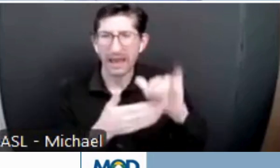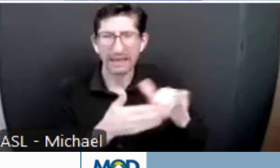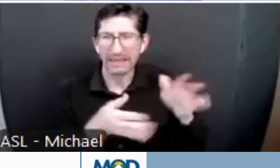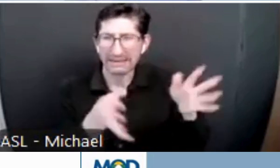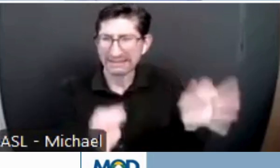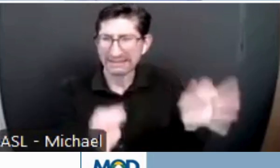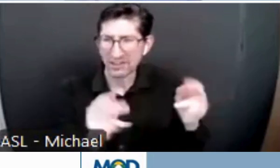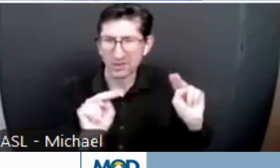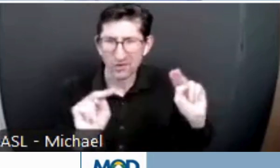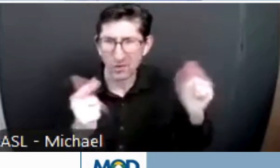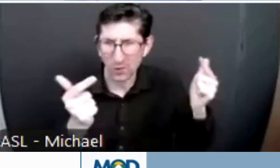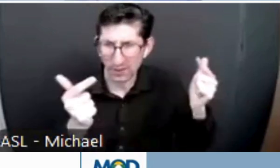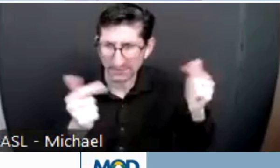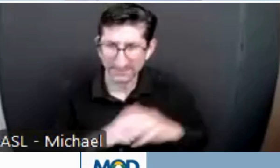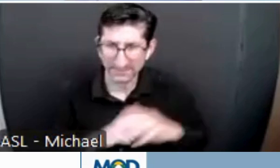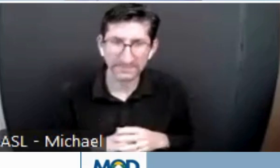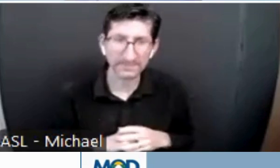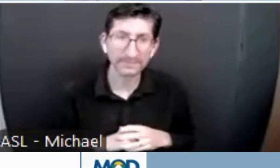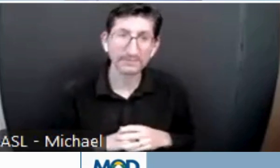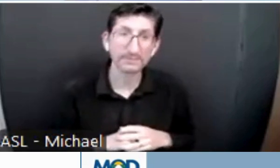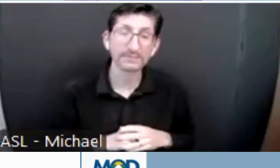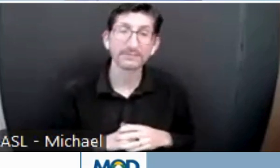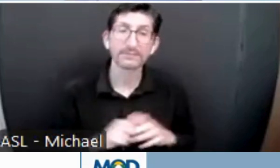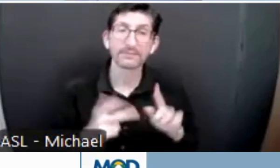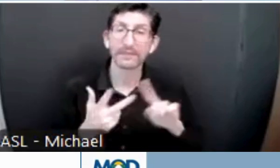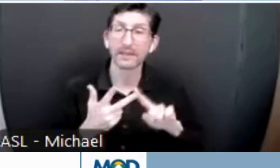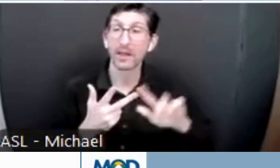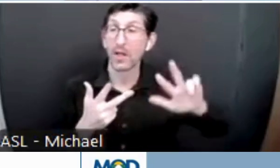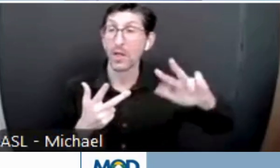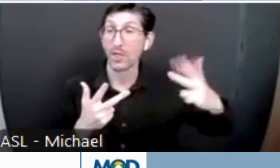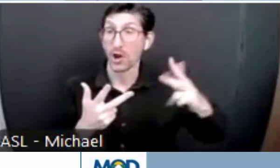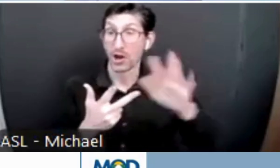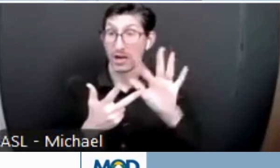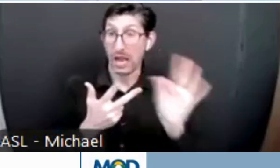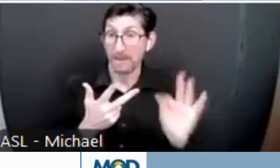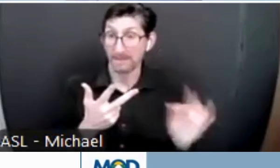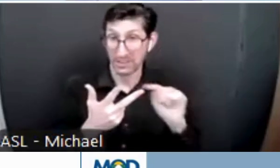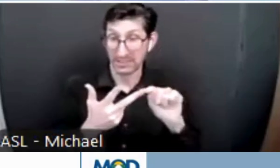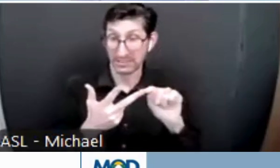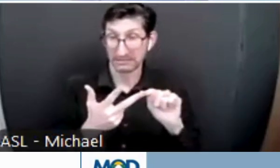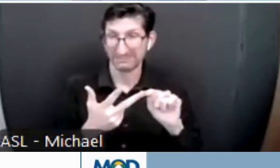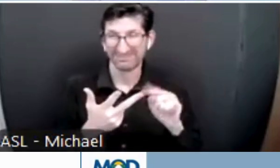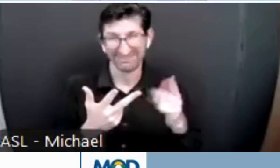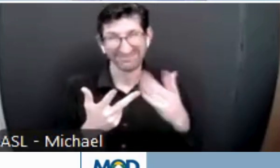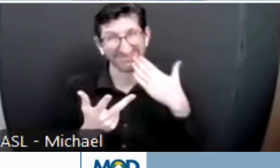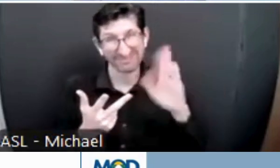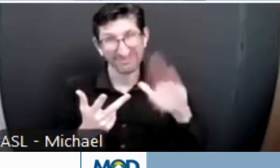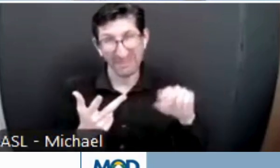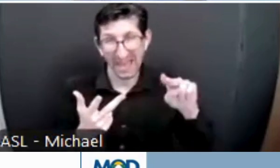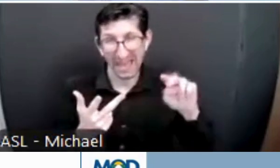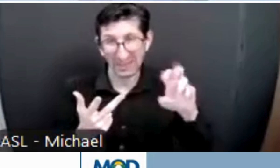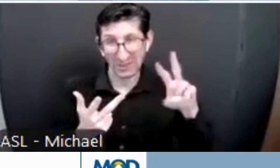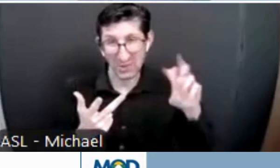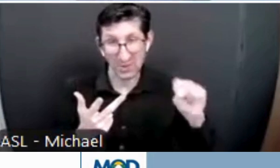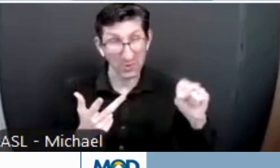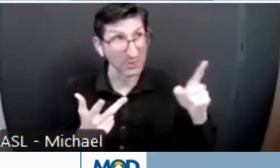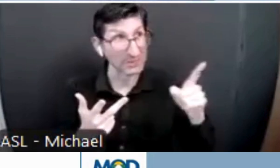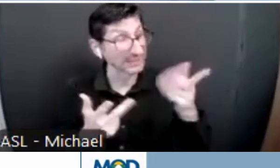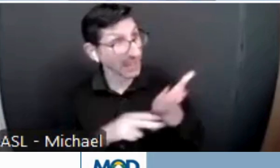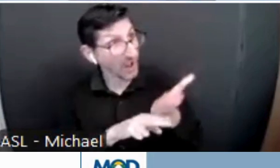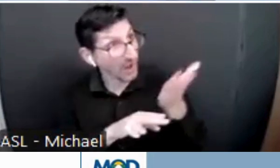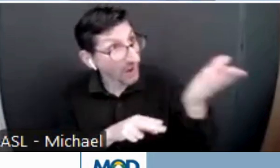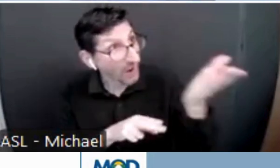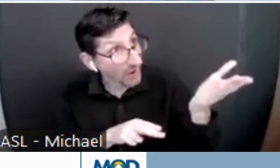as well. The third potential option for a decision is the bad news, and that would be if the housing provider denies